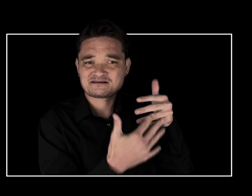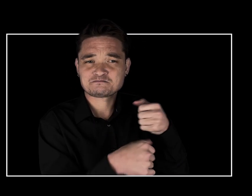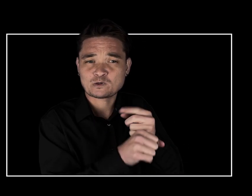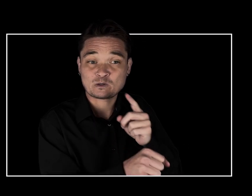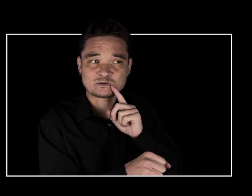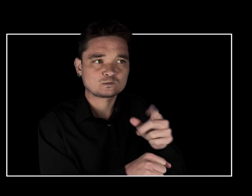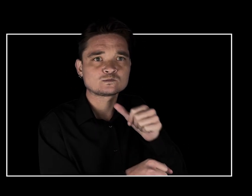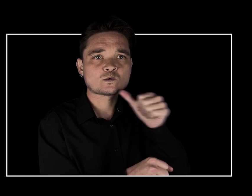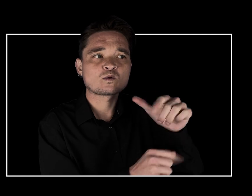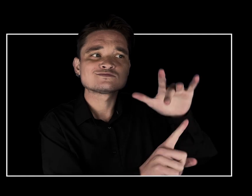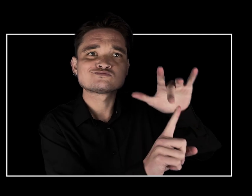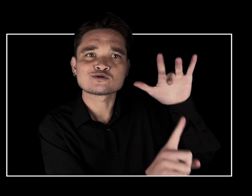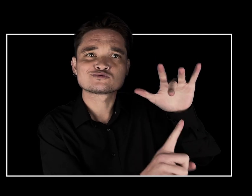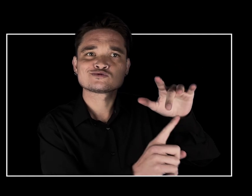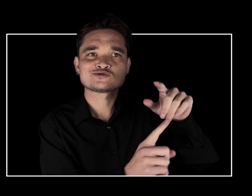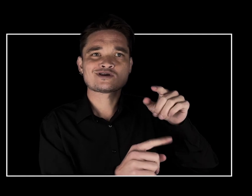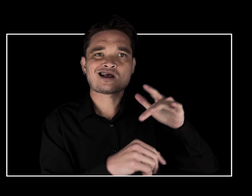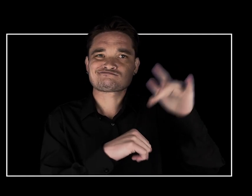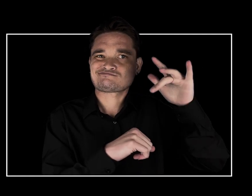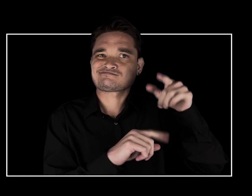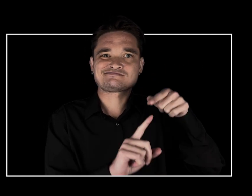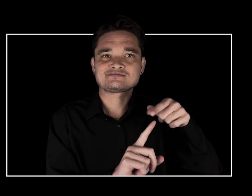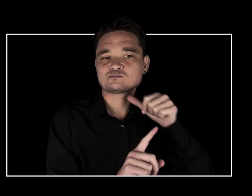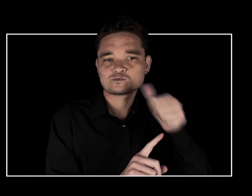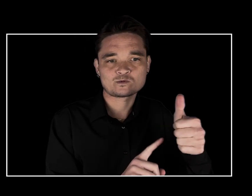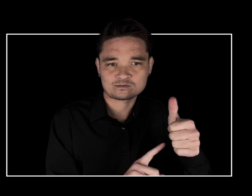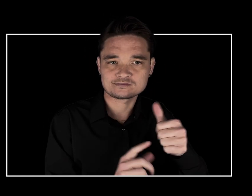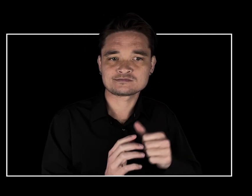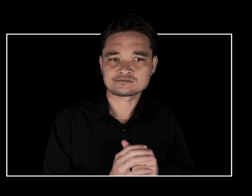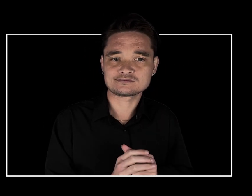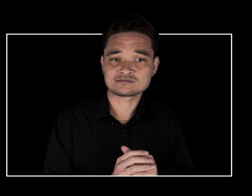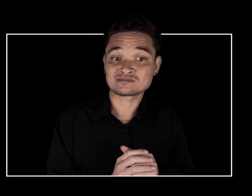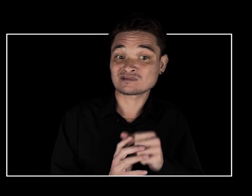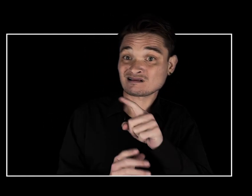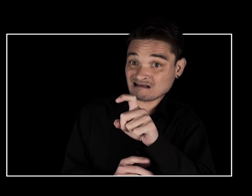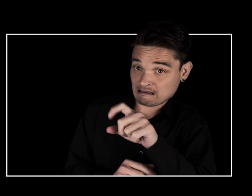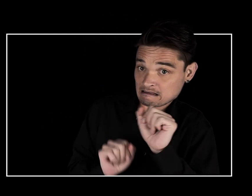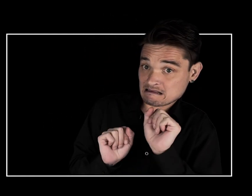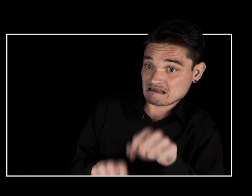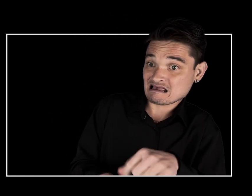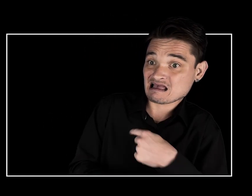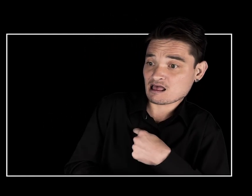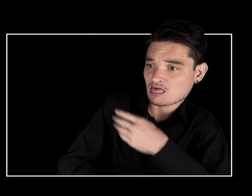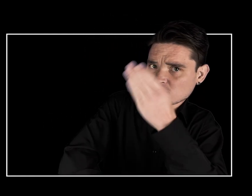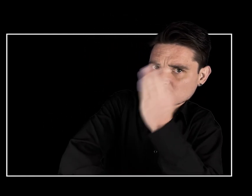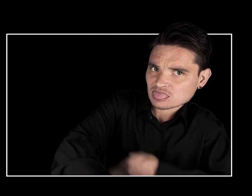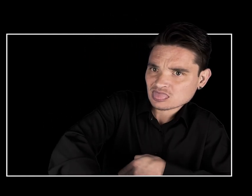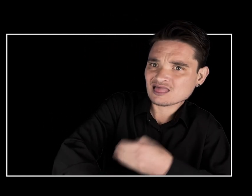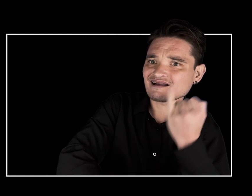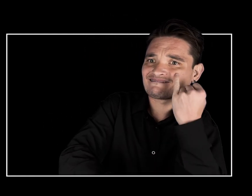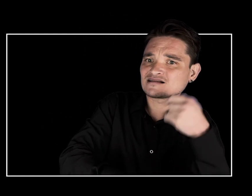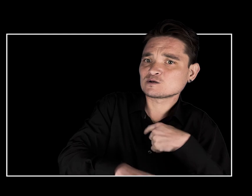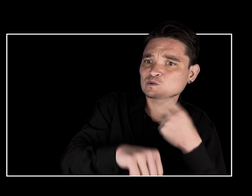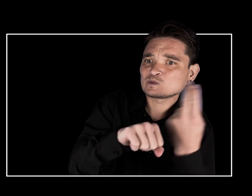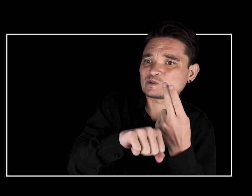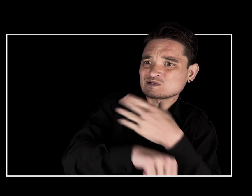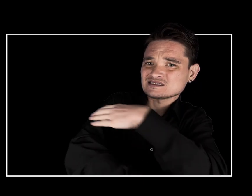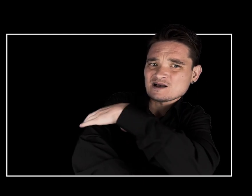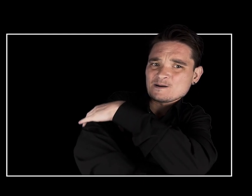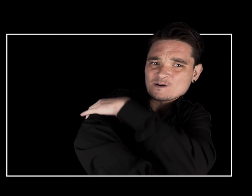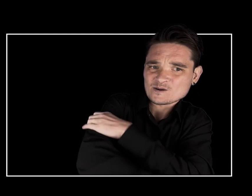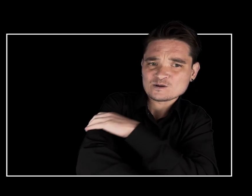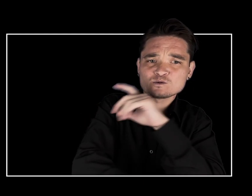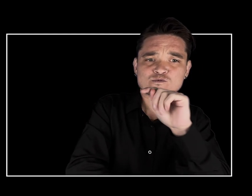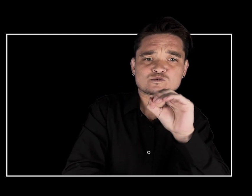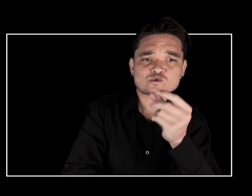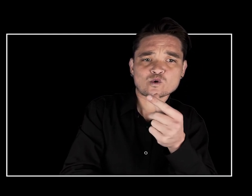impaled object. Can you lose an arm or leg from a tourniquet? It is more likely a person will bleed to